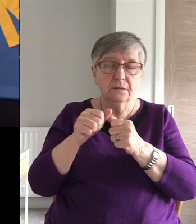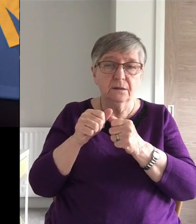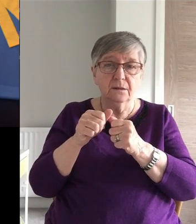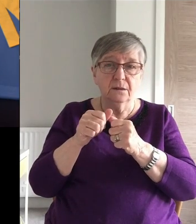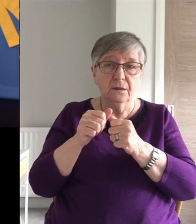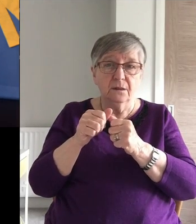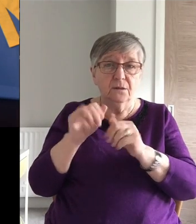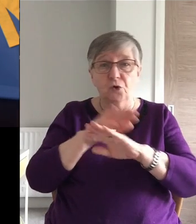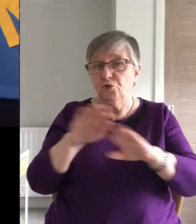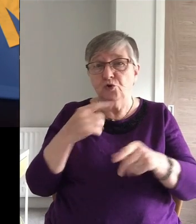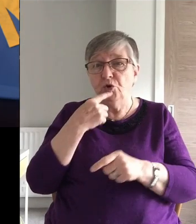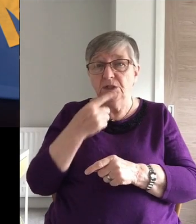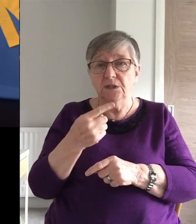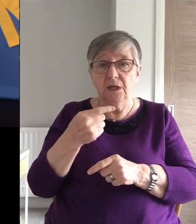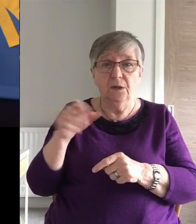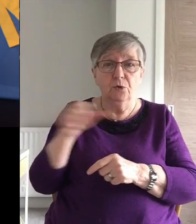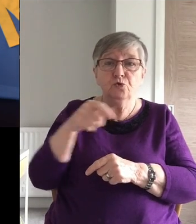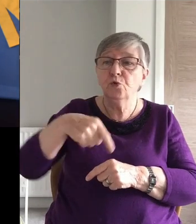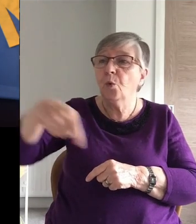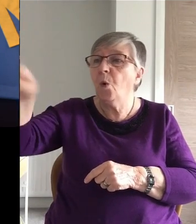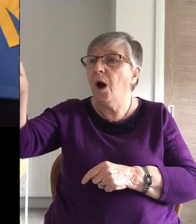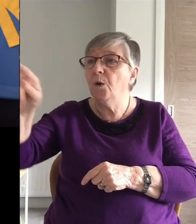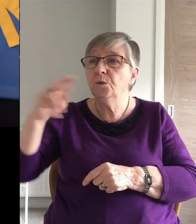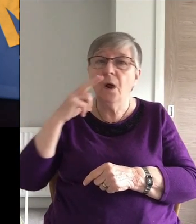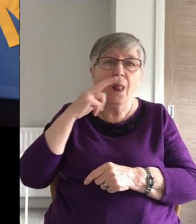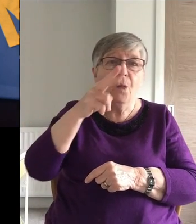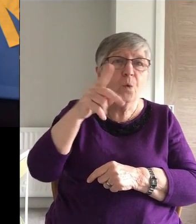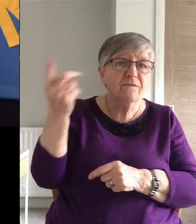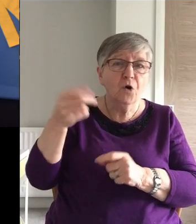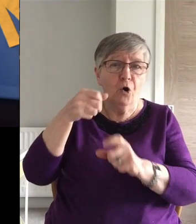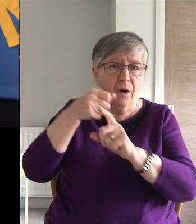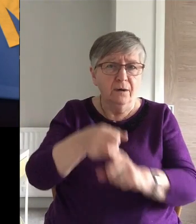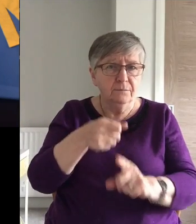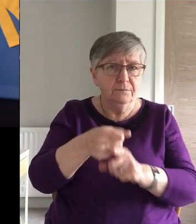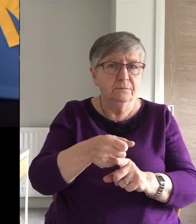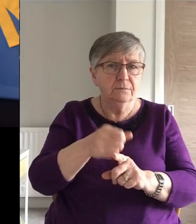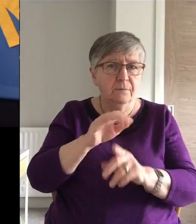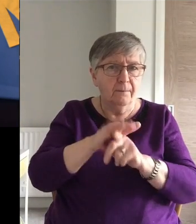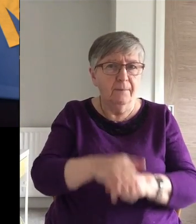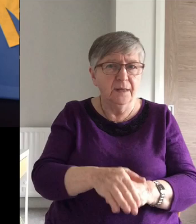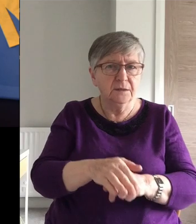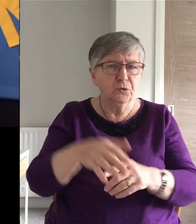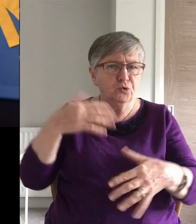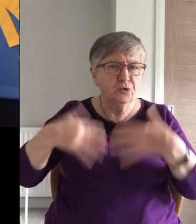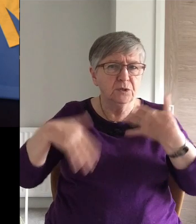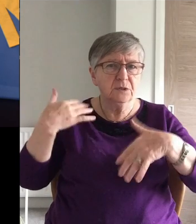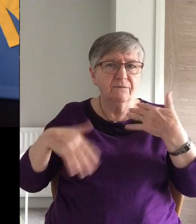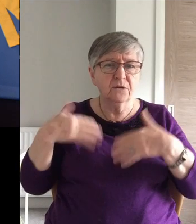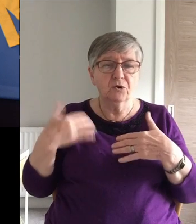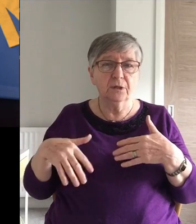Now, that's not to say that we should go out and look for ways in which we suffer.